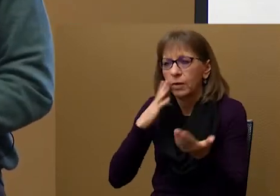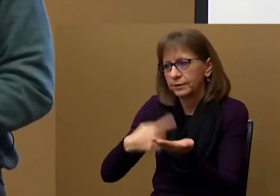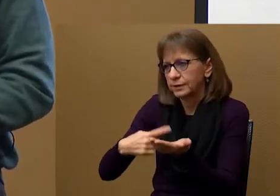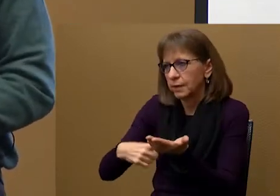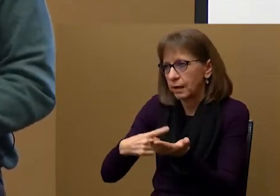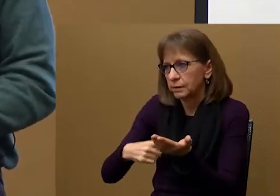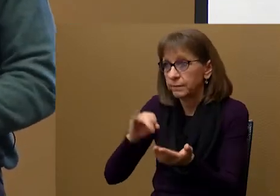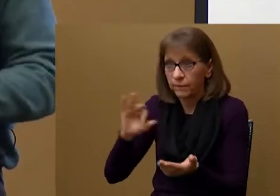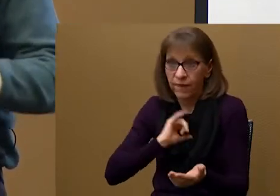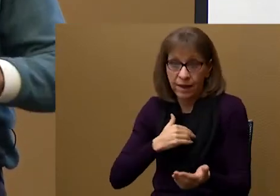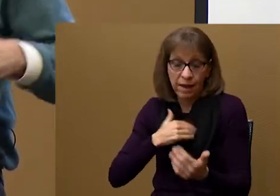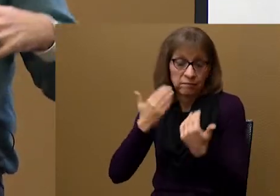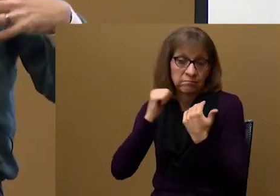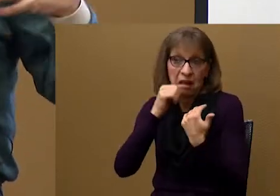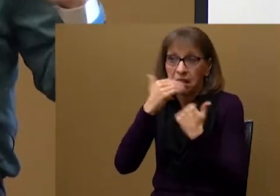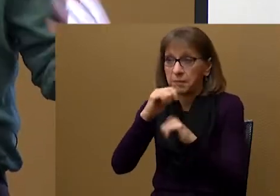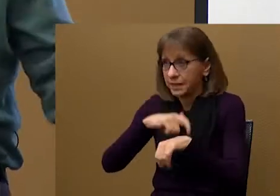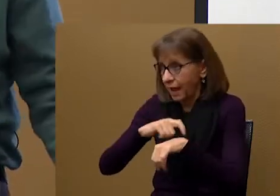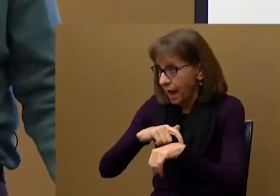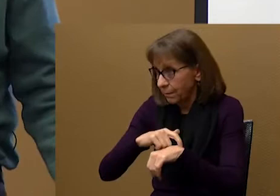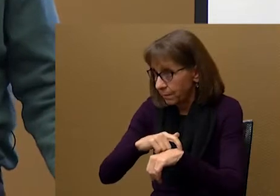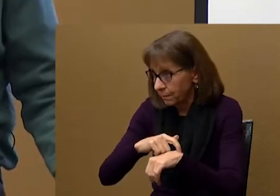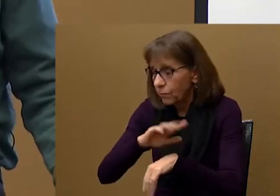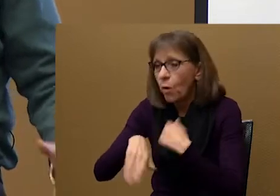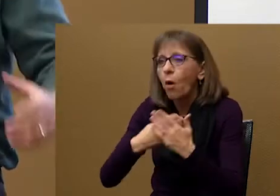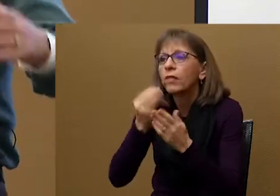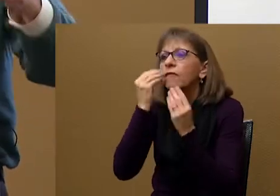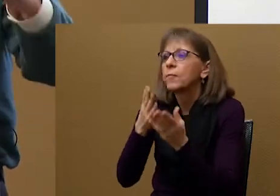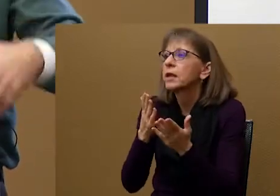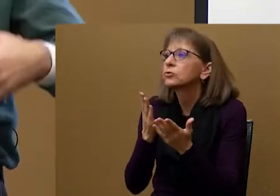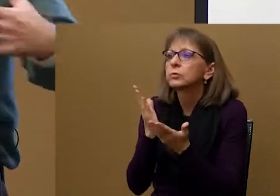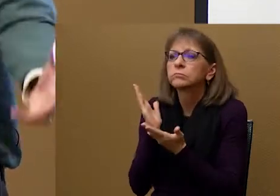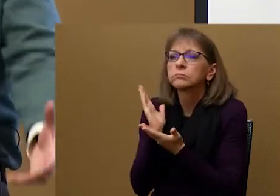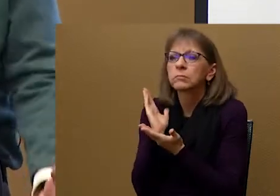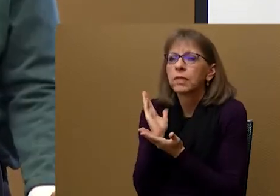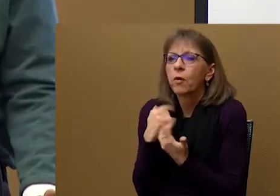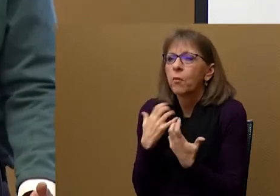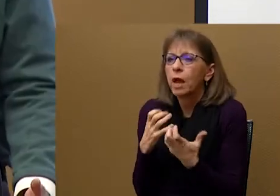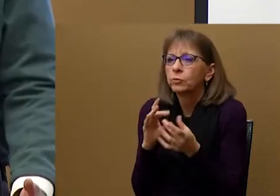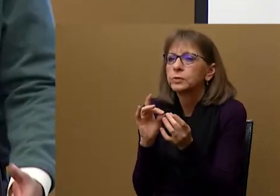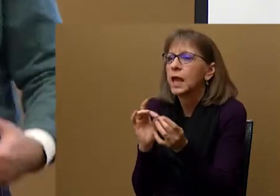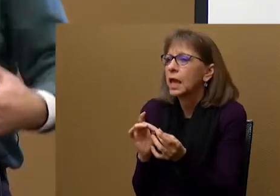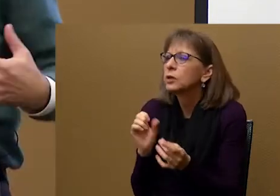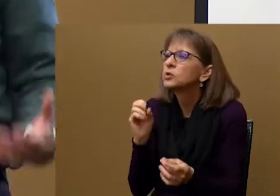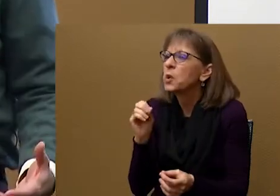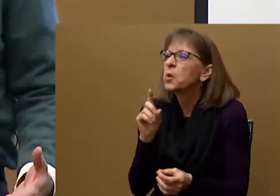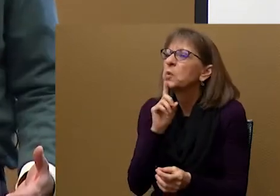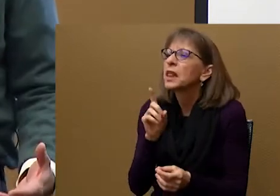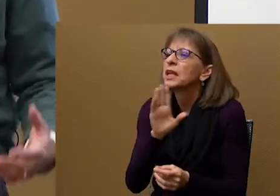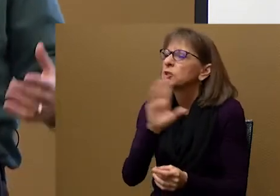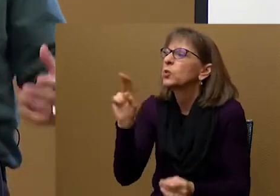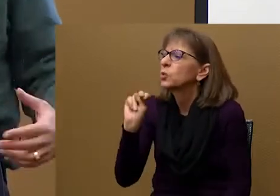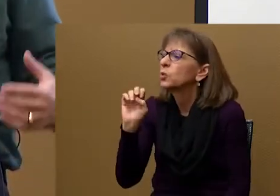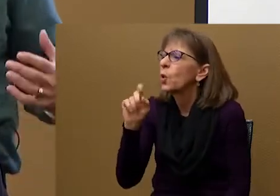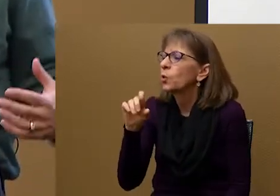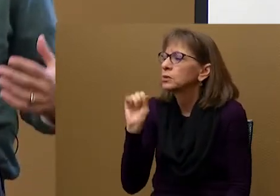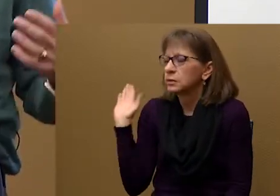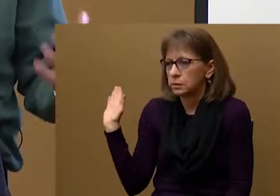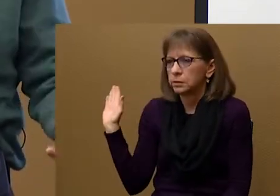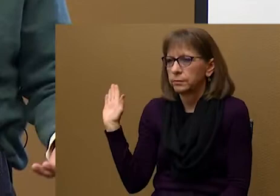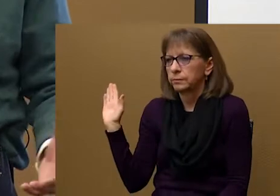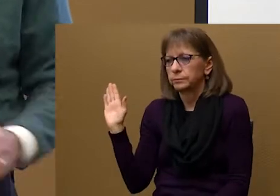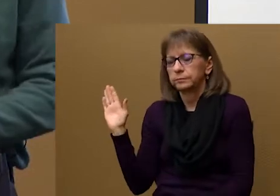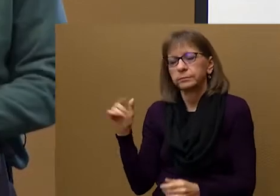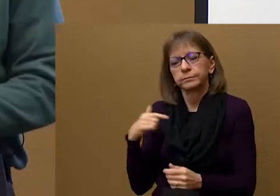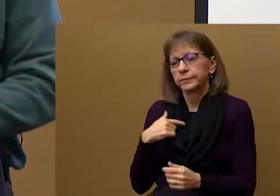cover. If I had unlimited time, all the information is there that I would want to say. So in essence, they're